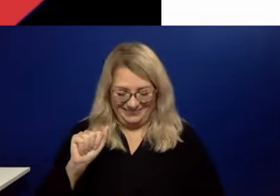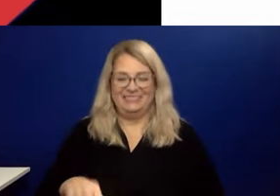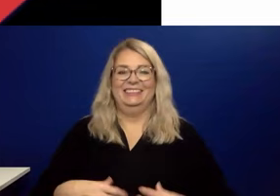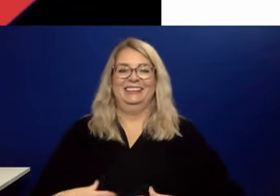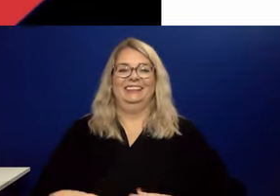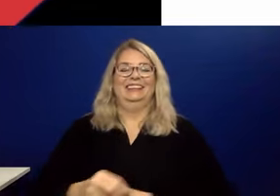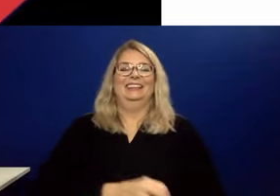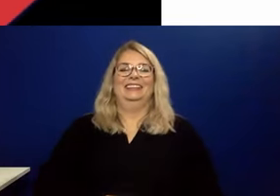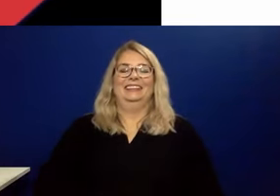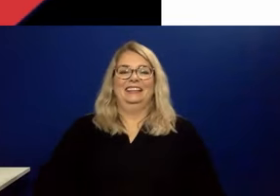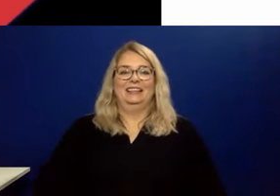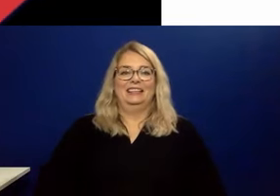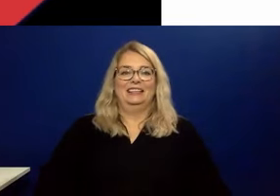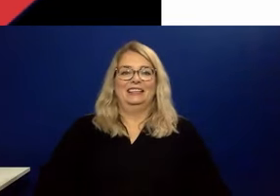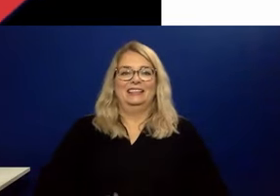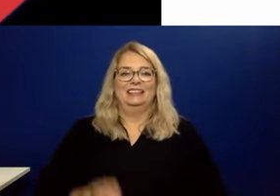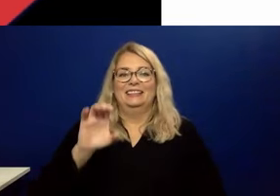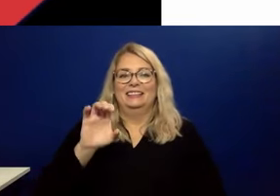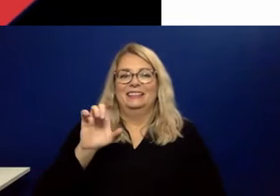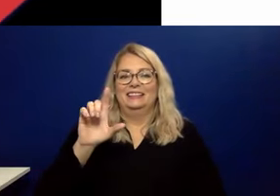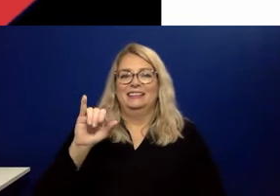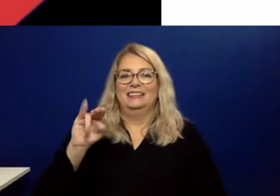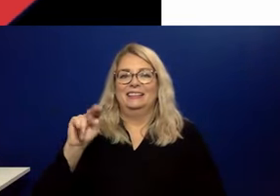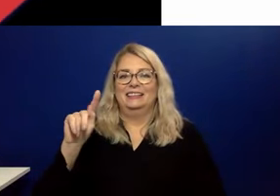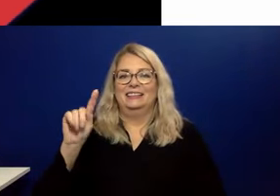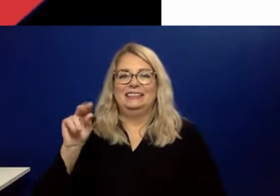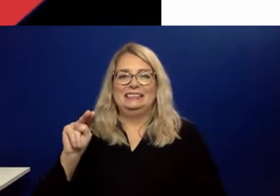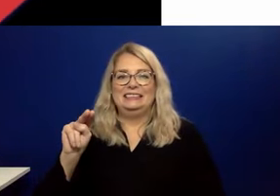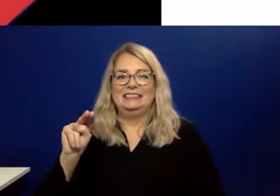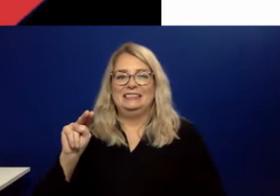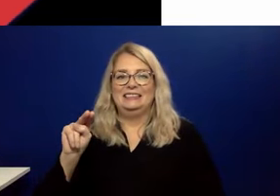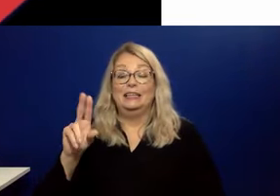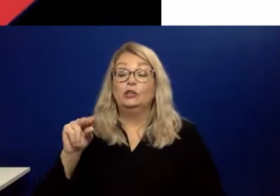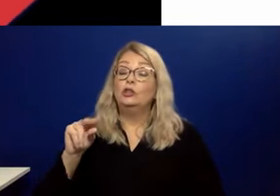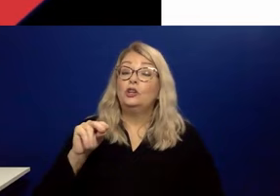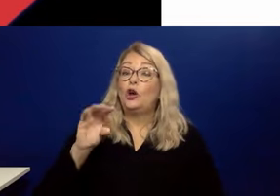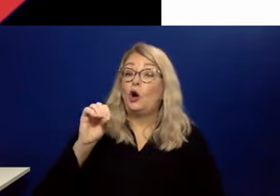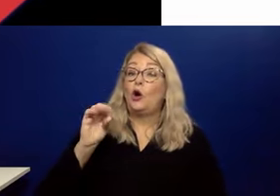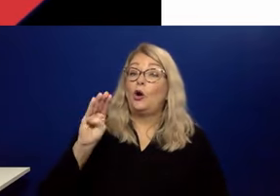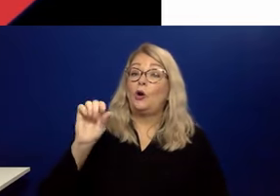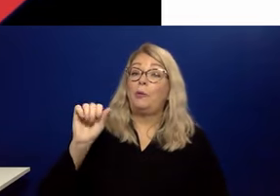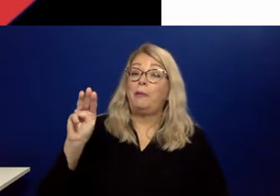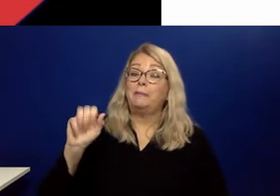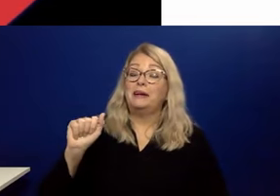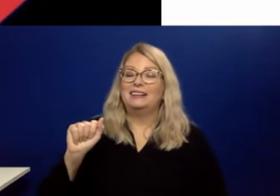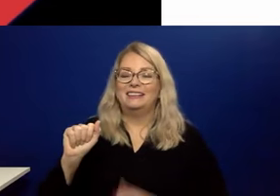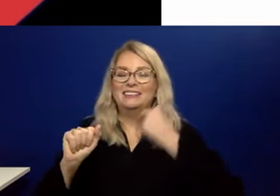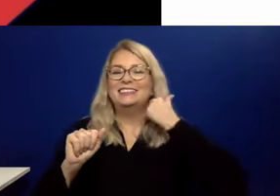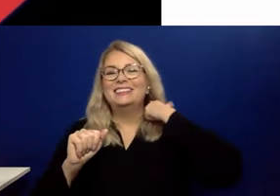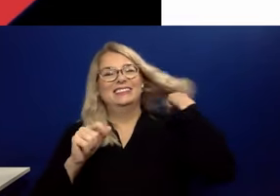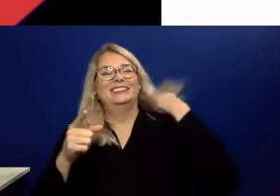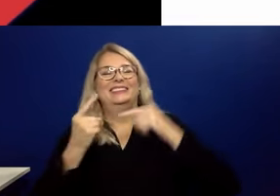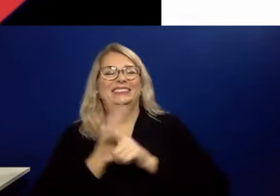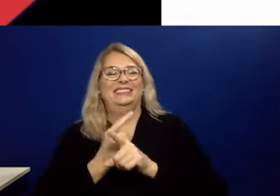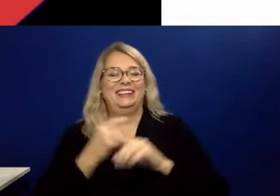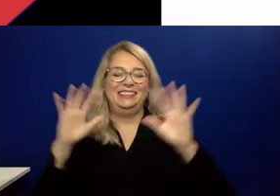out. Clinton said that then, I guess. Oh, no, it was Barack Obama. Oh, you okay. Got it right. Right. You got it right.